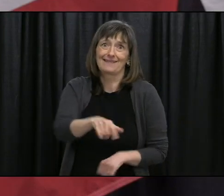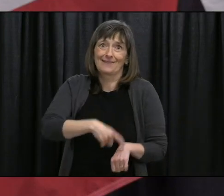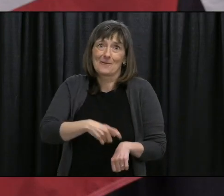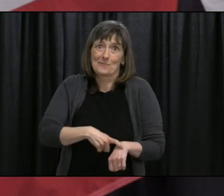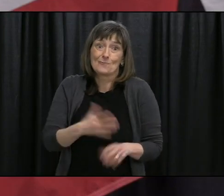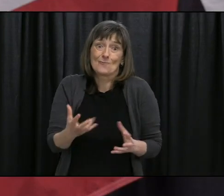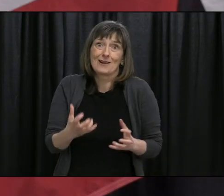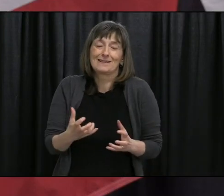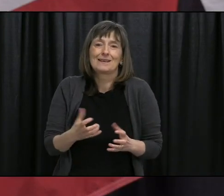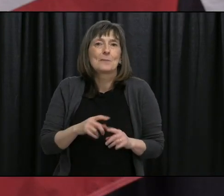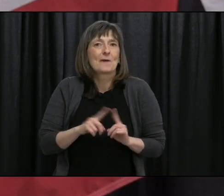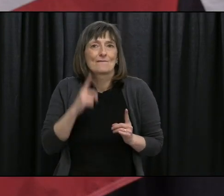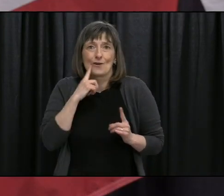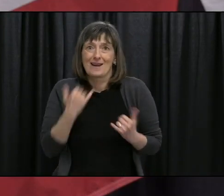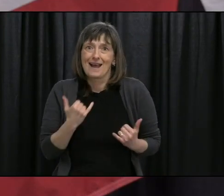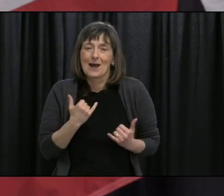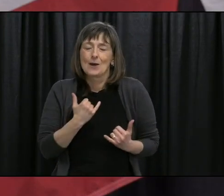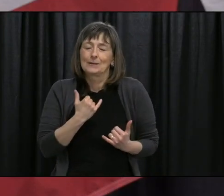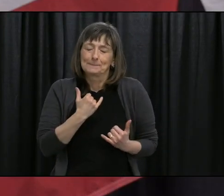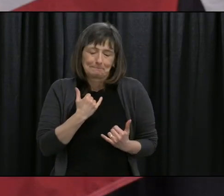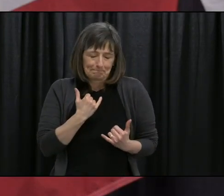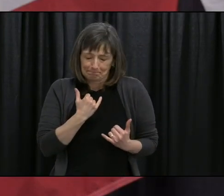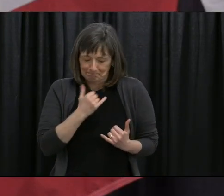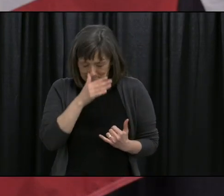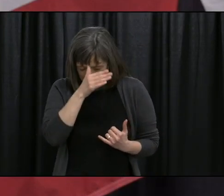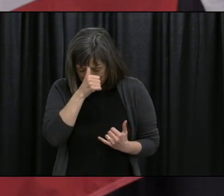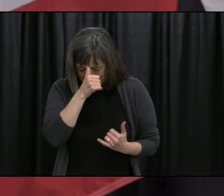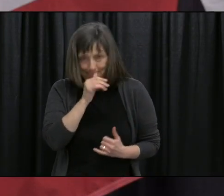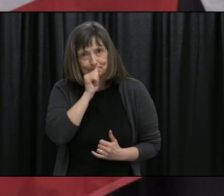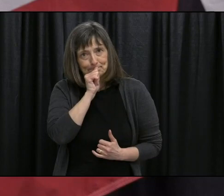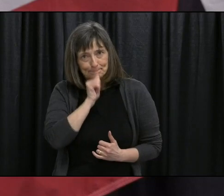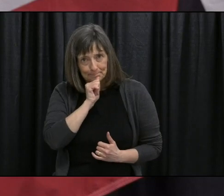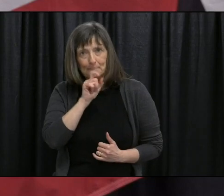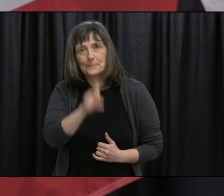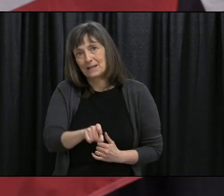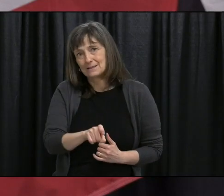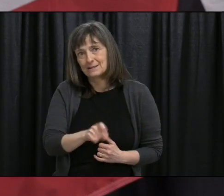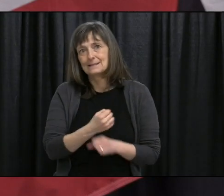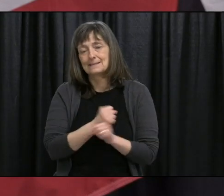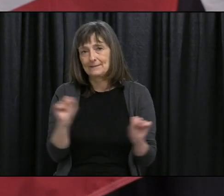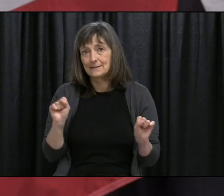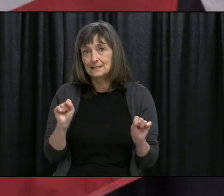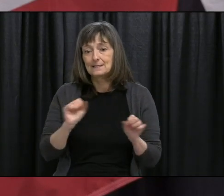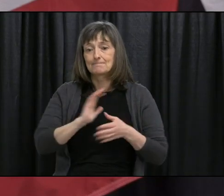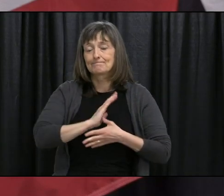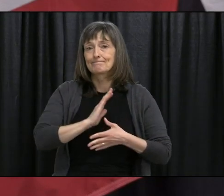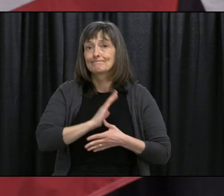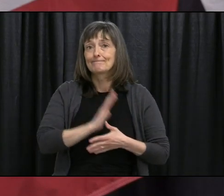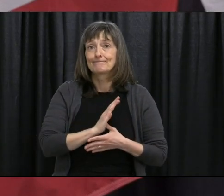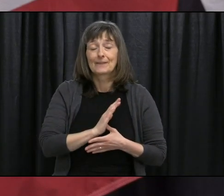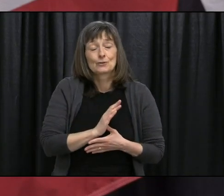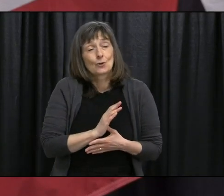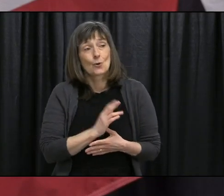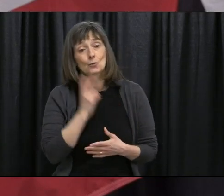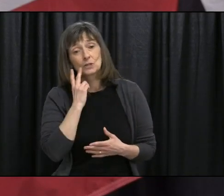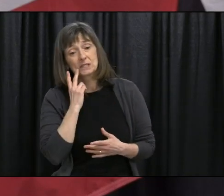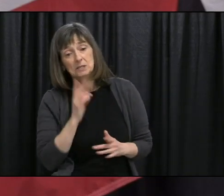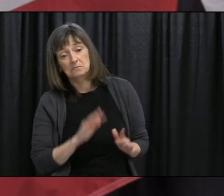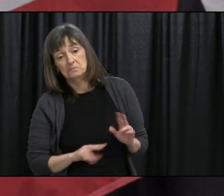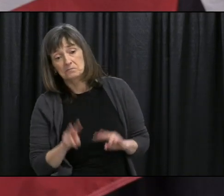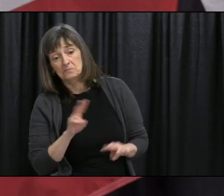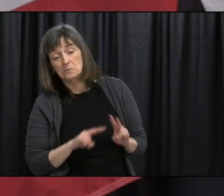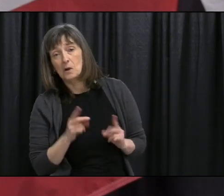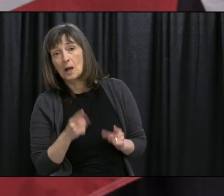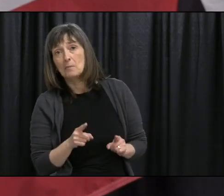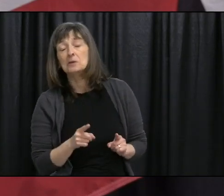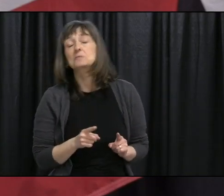is investment in time that we have to make to get there and to get there safely. So we'll keep the enforcement measures in place as long as, we see fit,